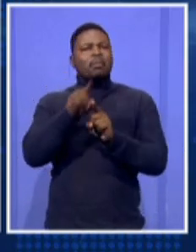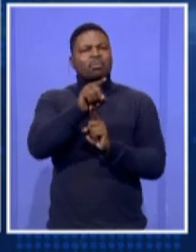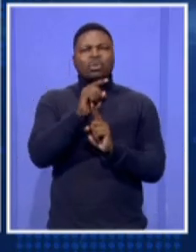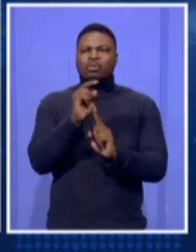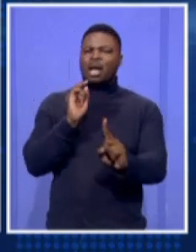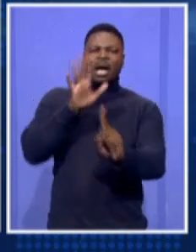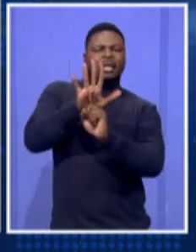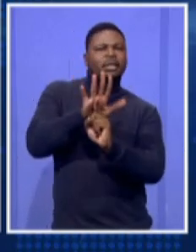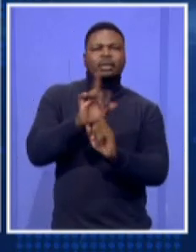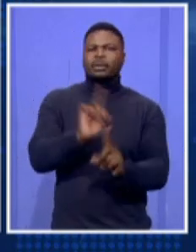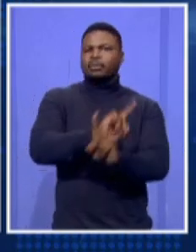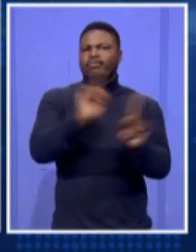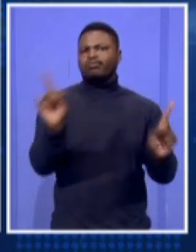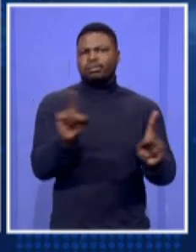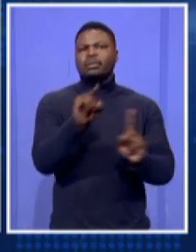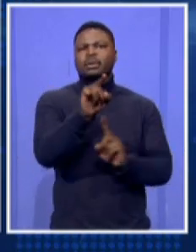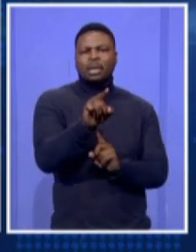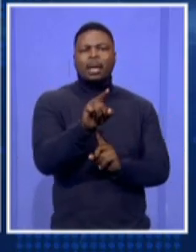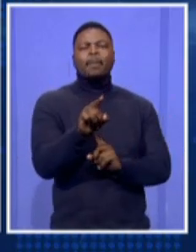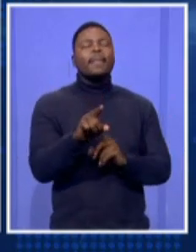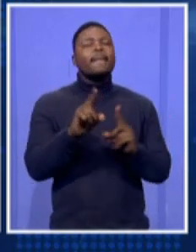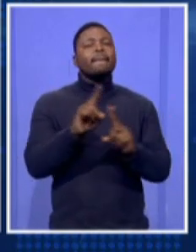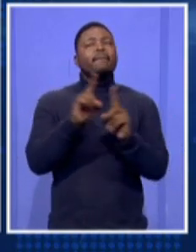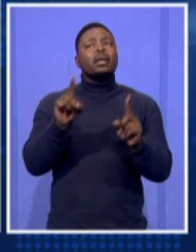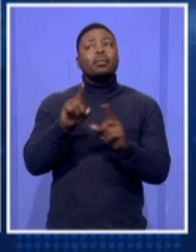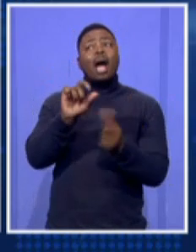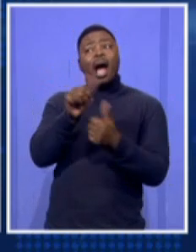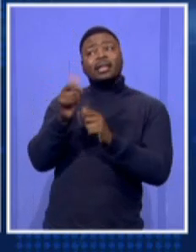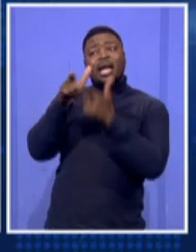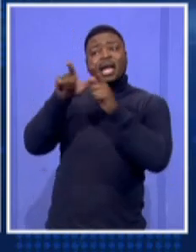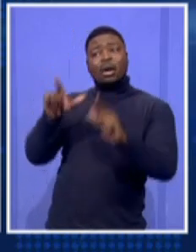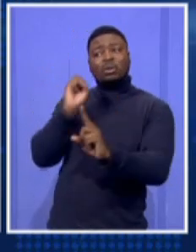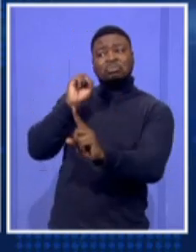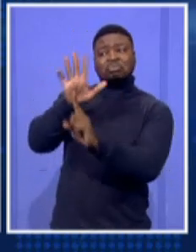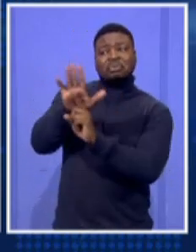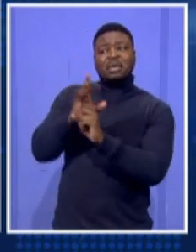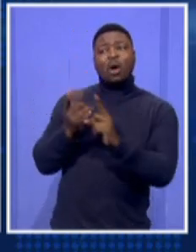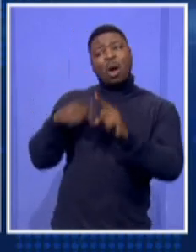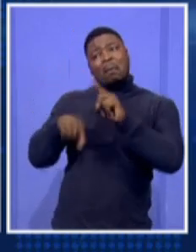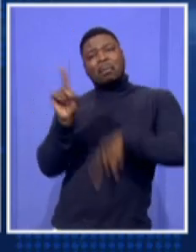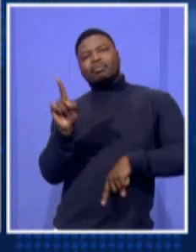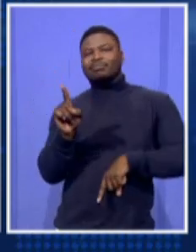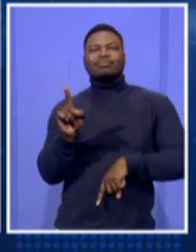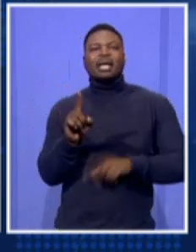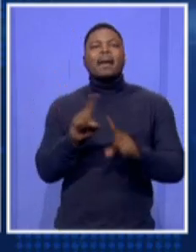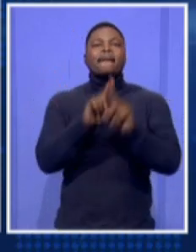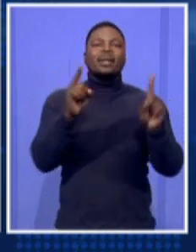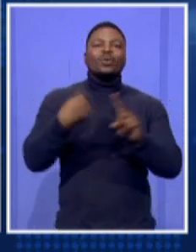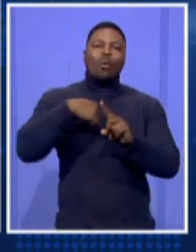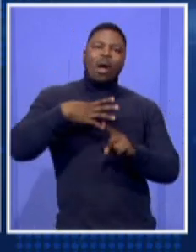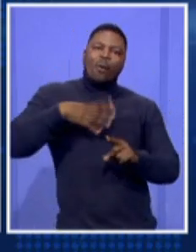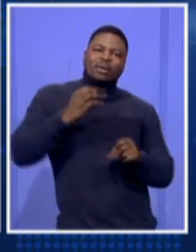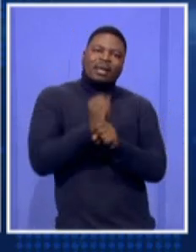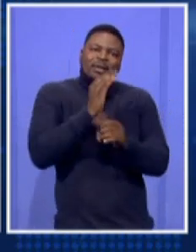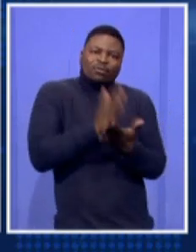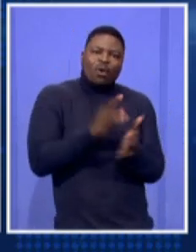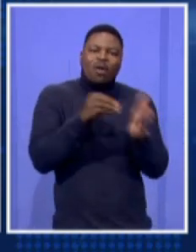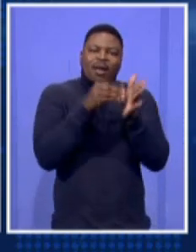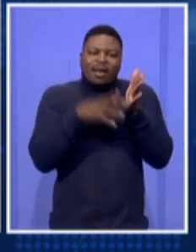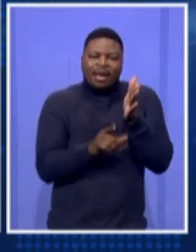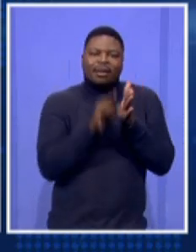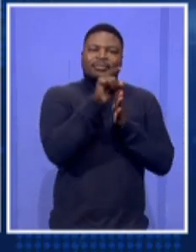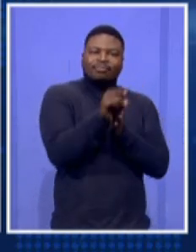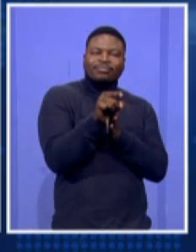language group. It is simply making sure that learners are able to learn the subjects that they need to prepare themselves for the